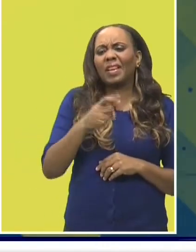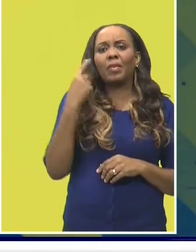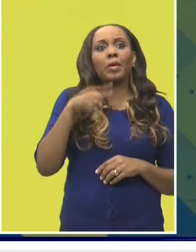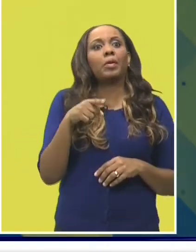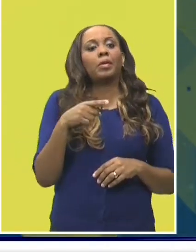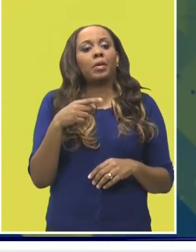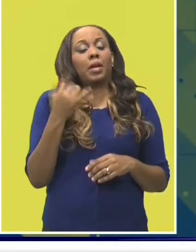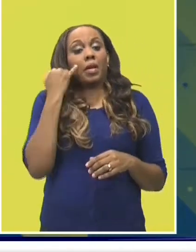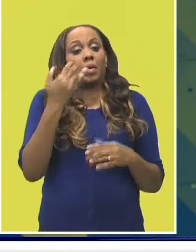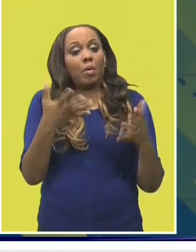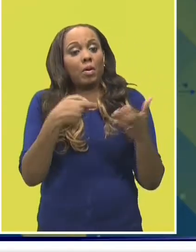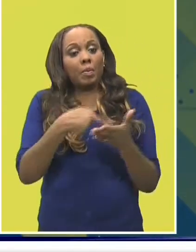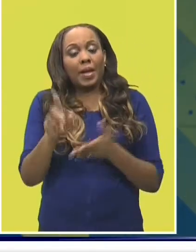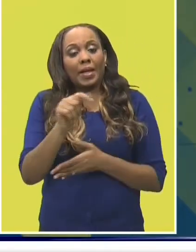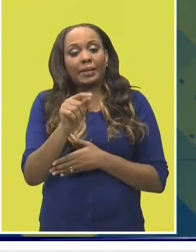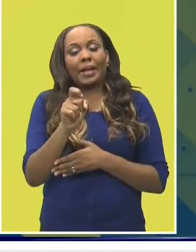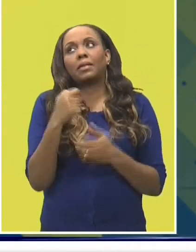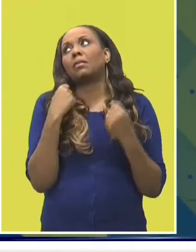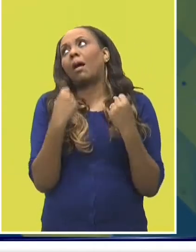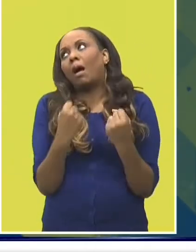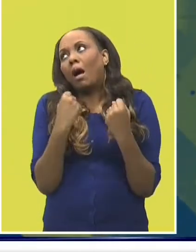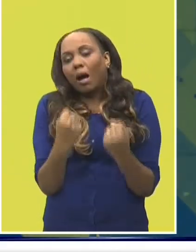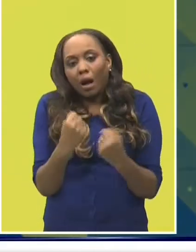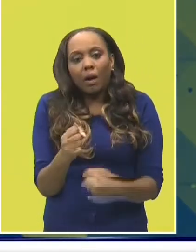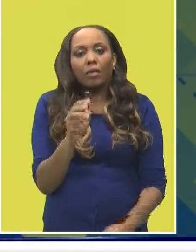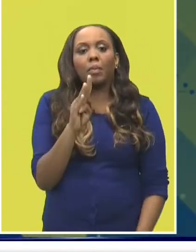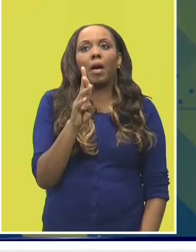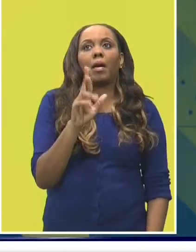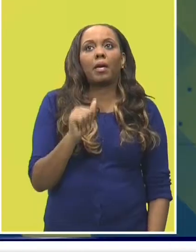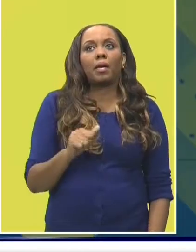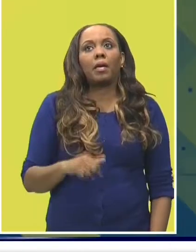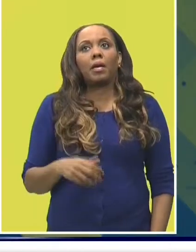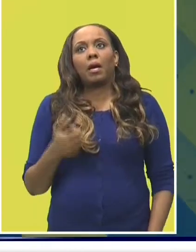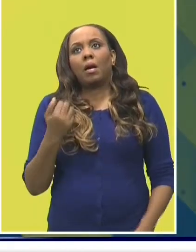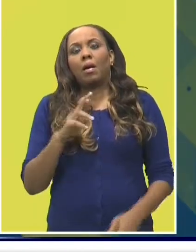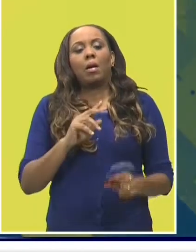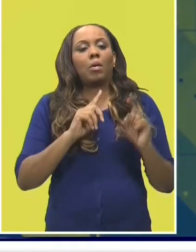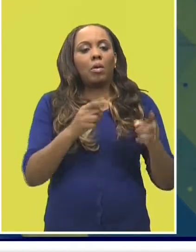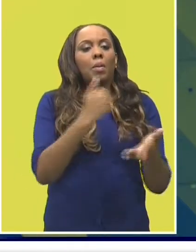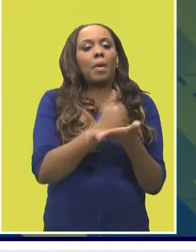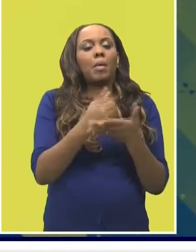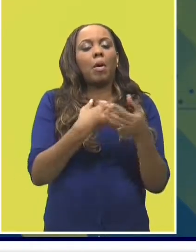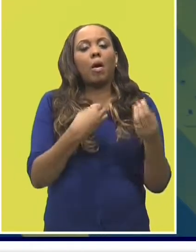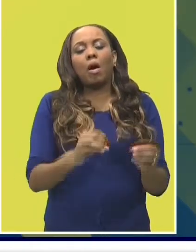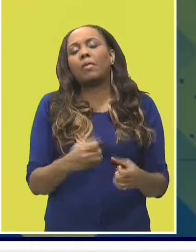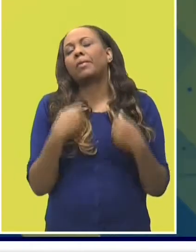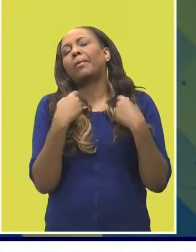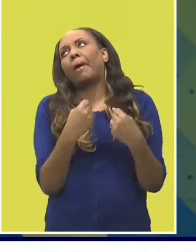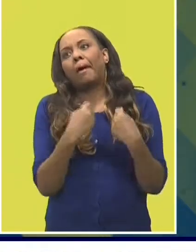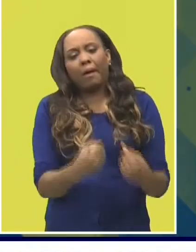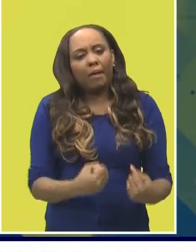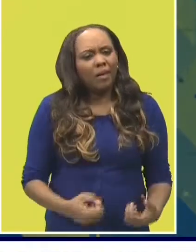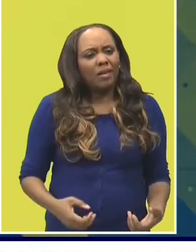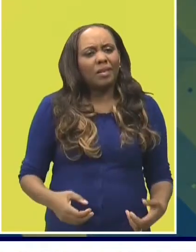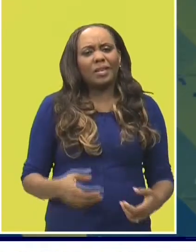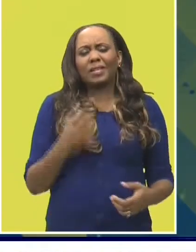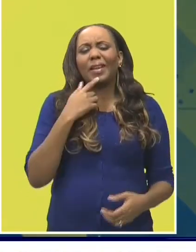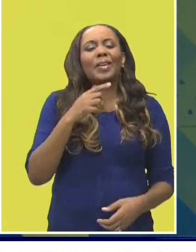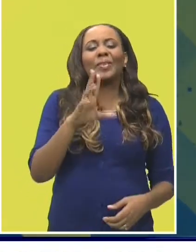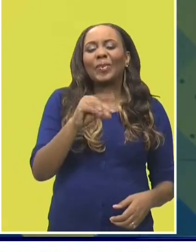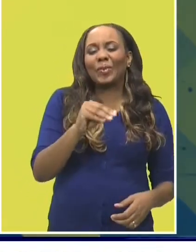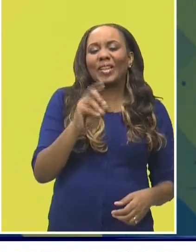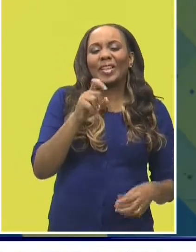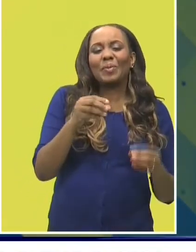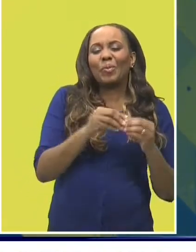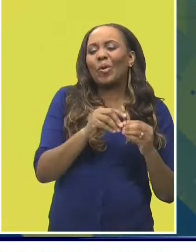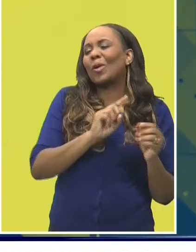to pay taxes or to go to a passport office to deliver 50 documents, and maybe they say you need another document, you go and bring it back.